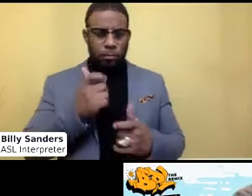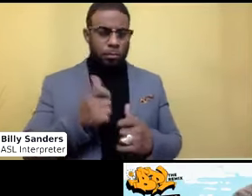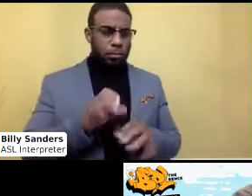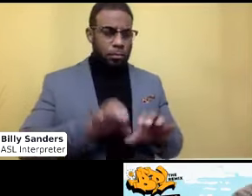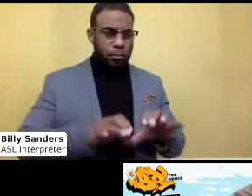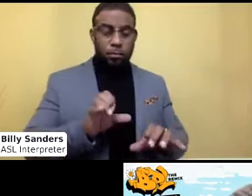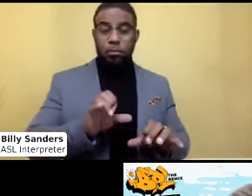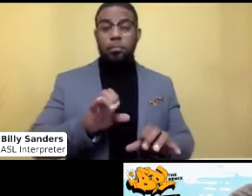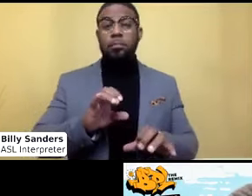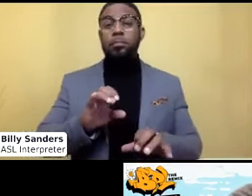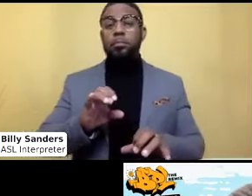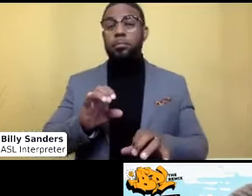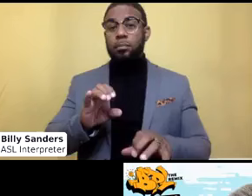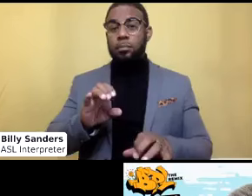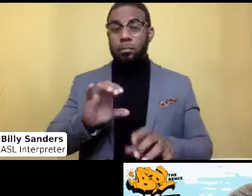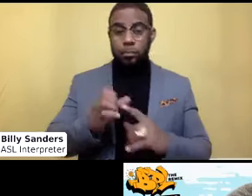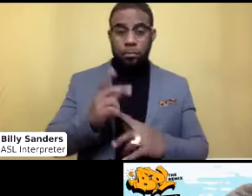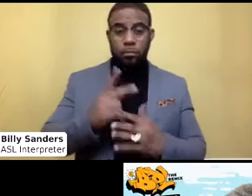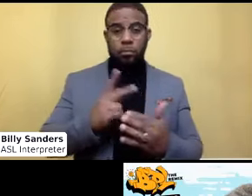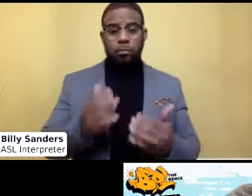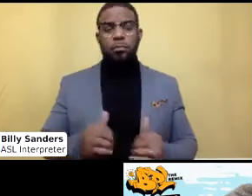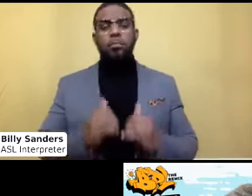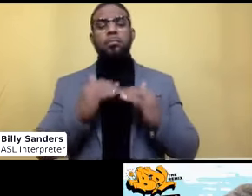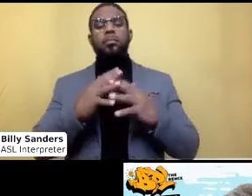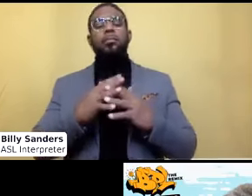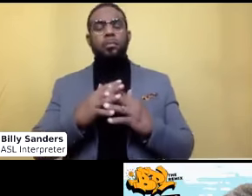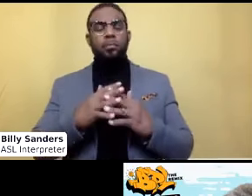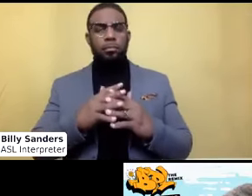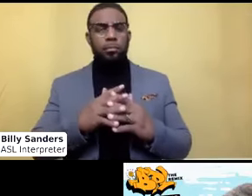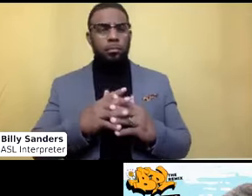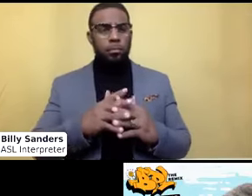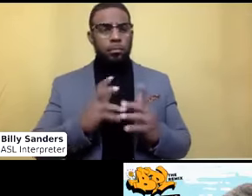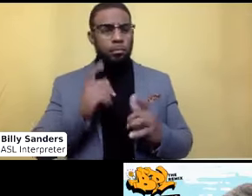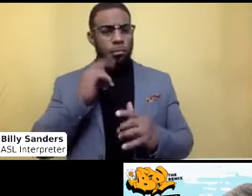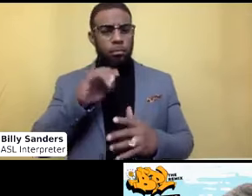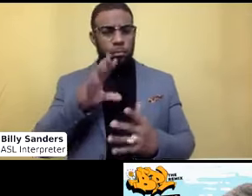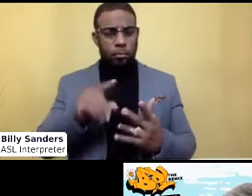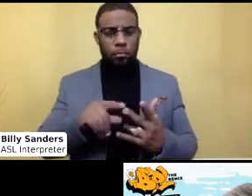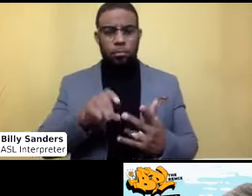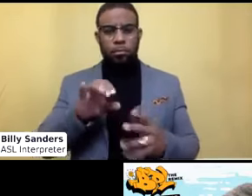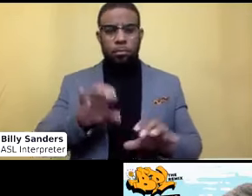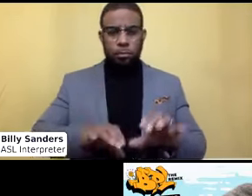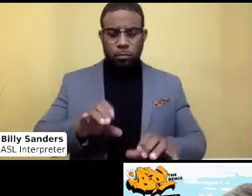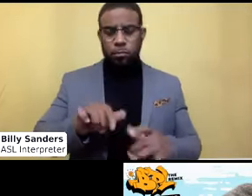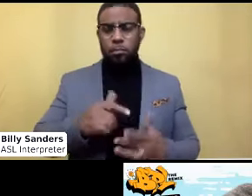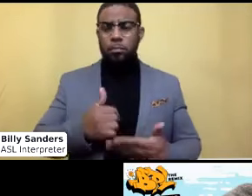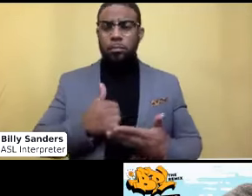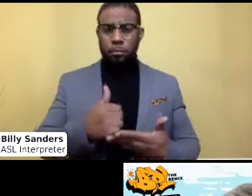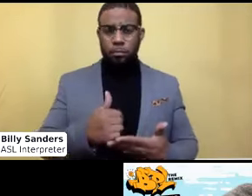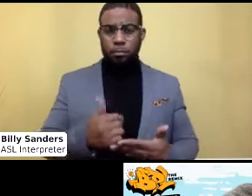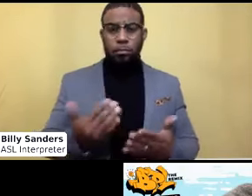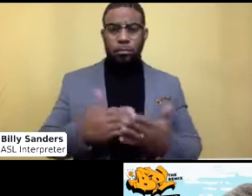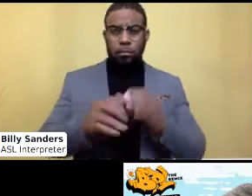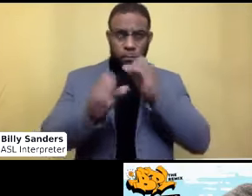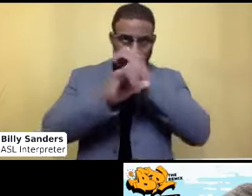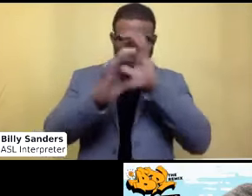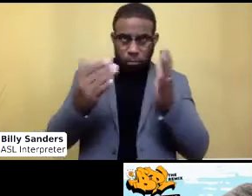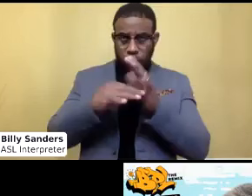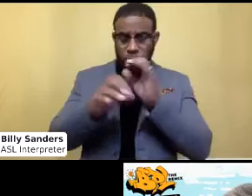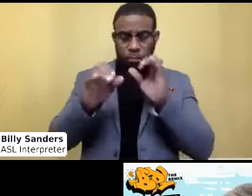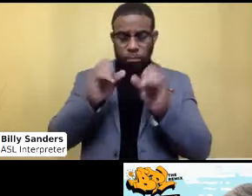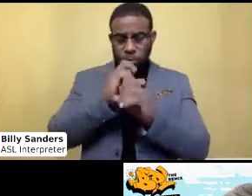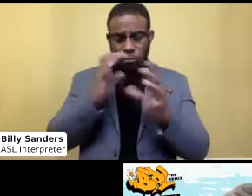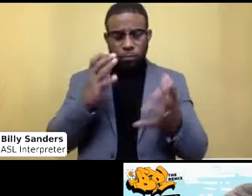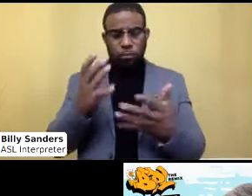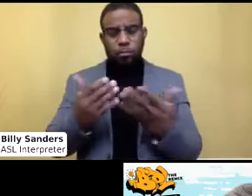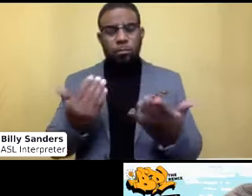And cultural programs that uplift the Africans and the Congolese, that help re-envision and reimagine